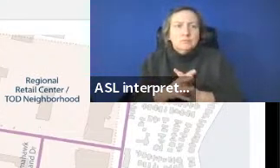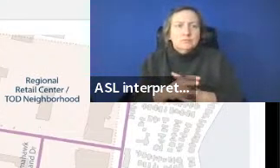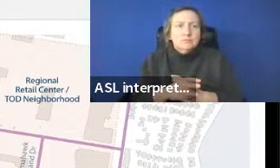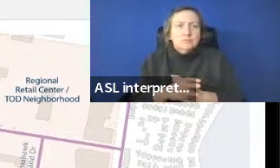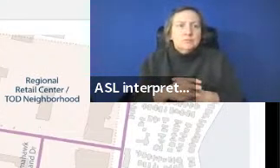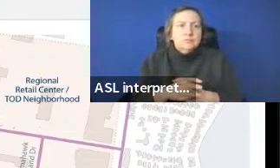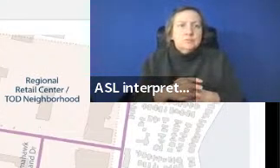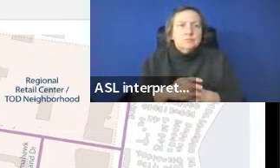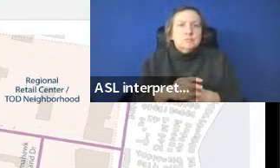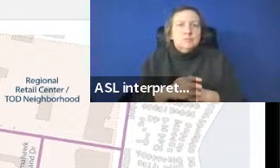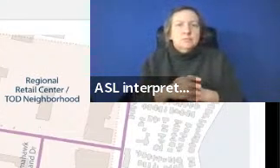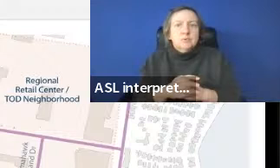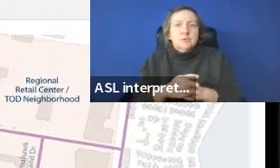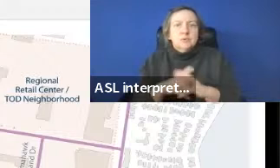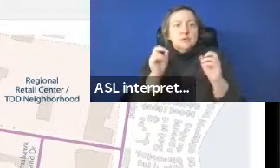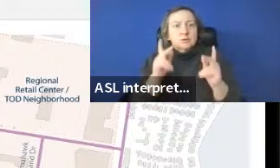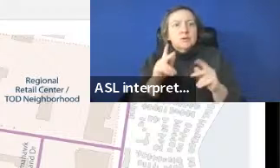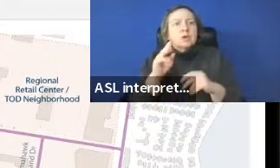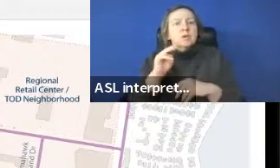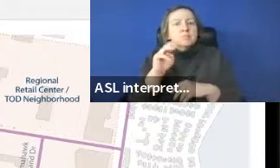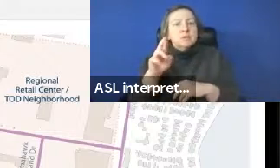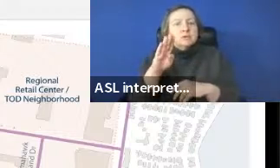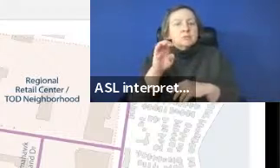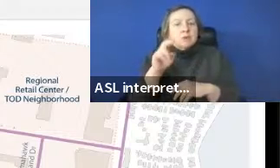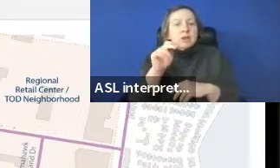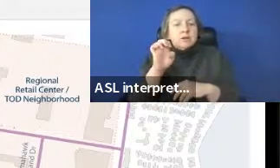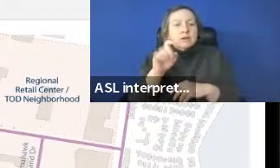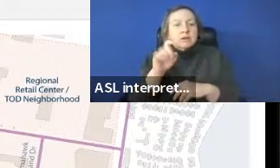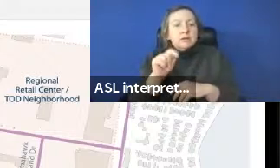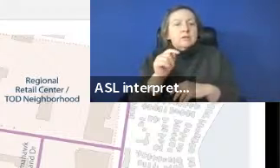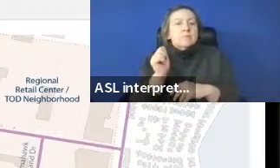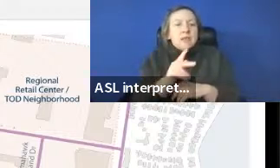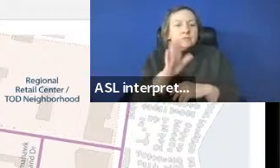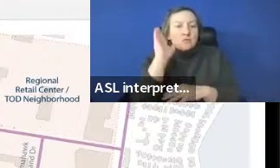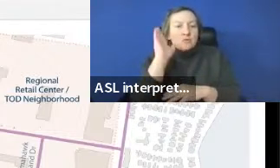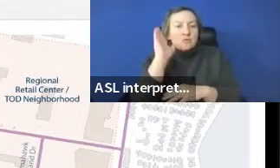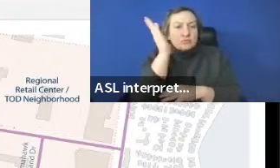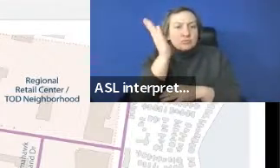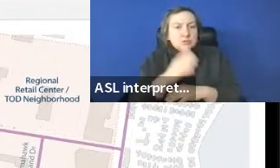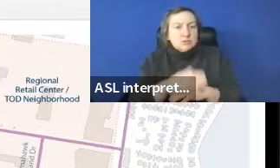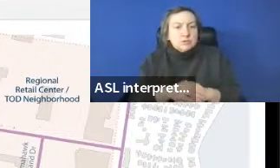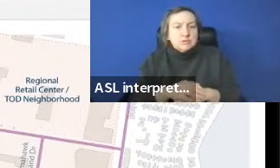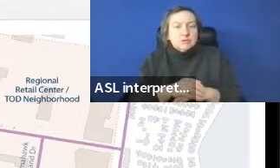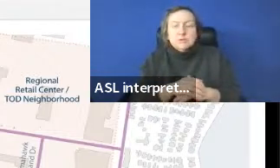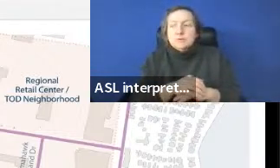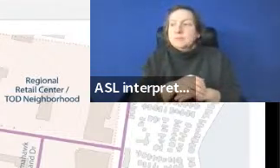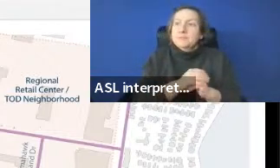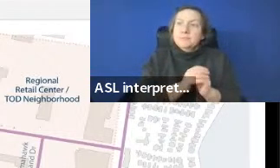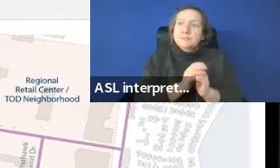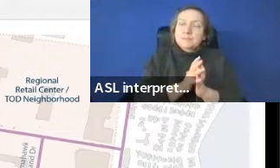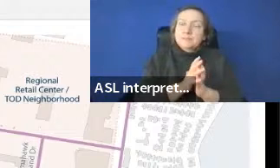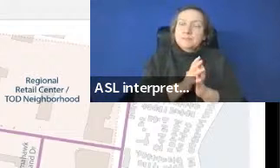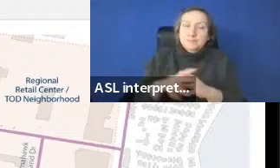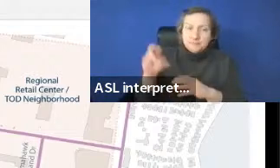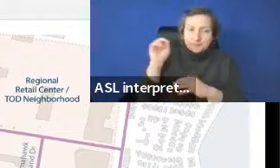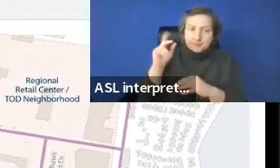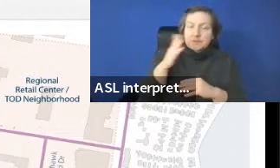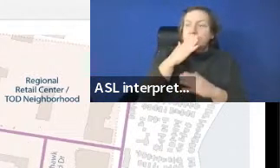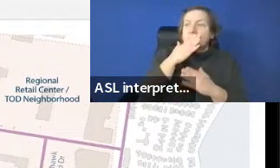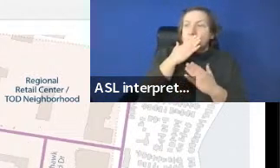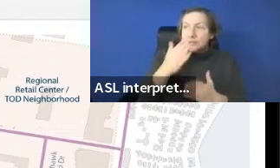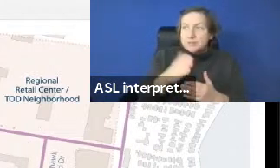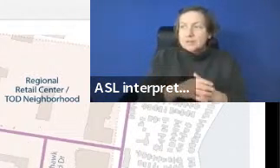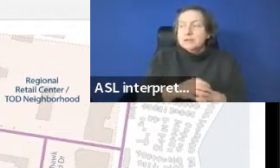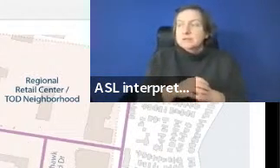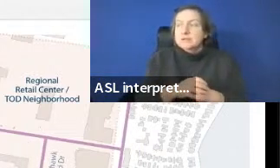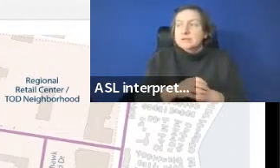All right, Mr. Bennett, back to your presentation. All right, thanks, Sam. I